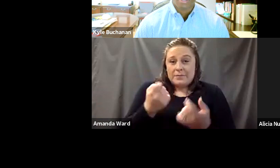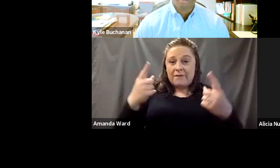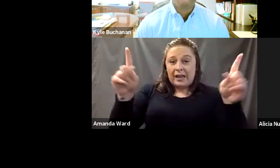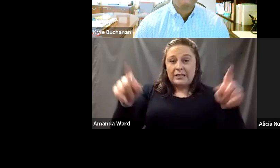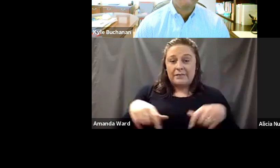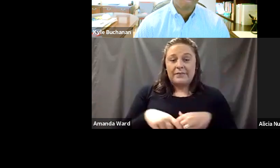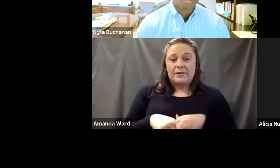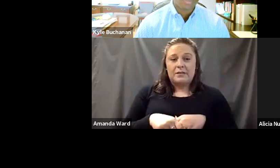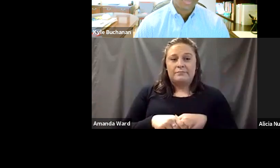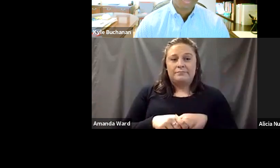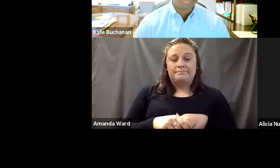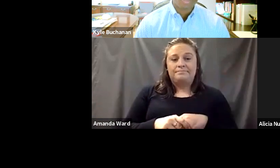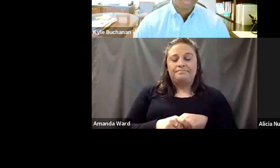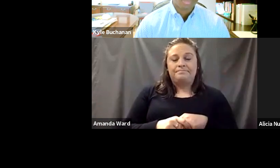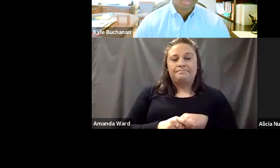unique ways.